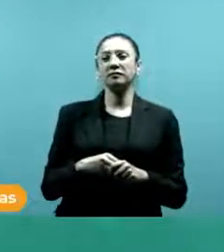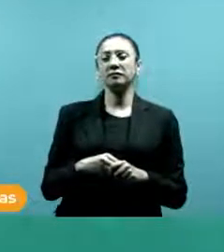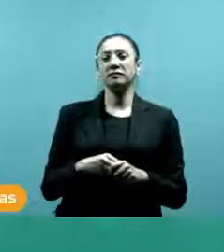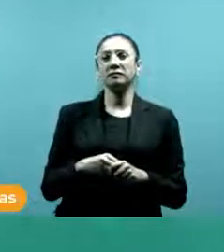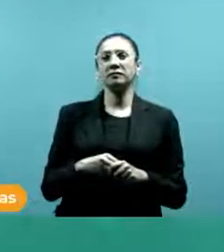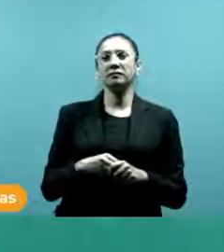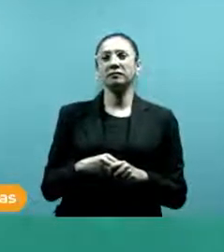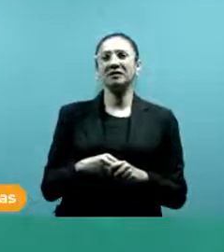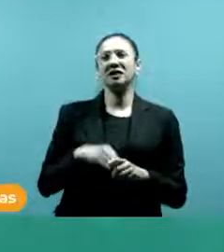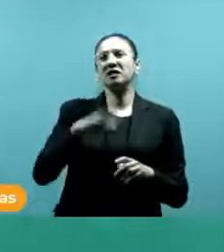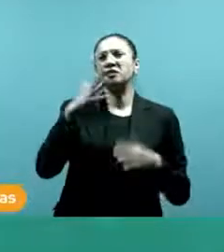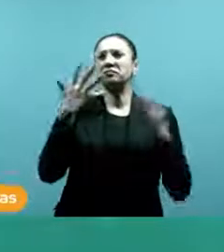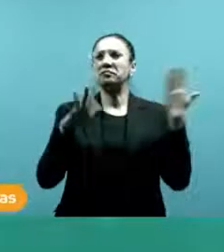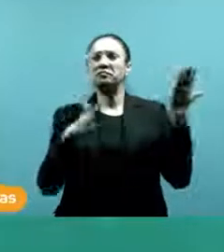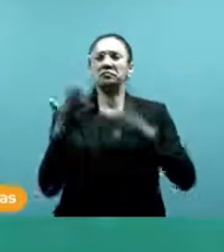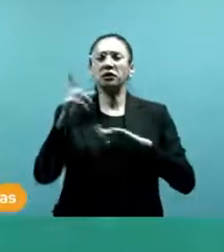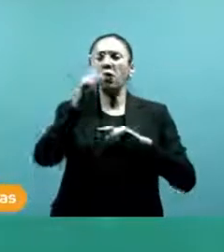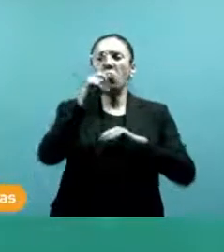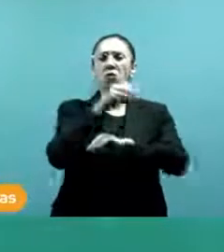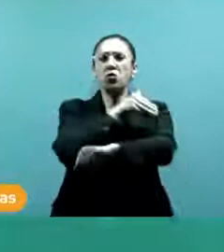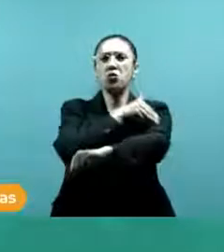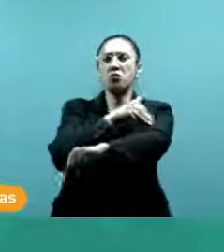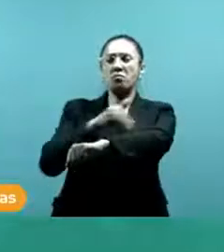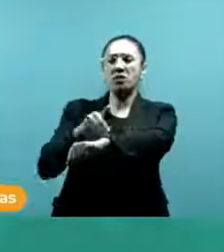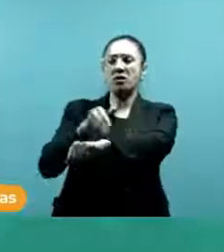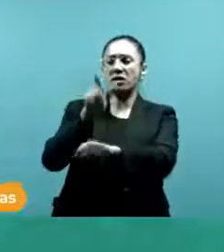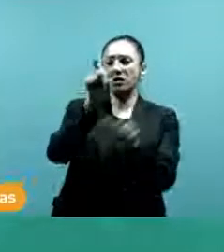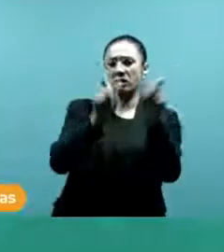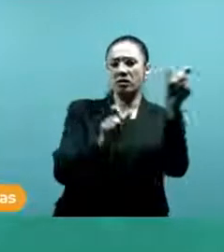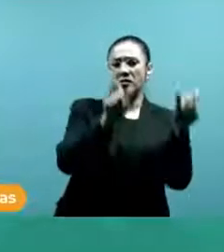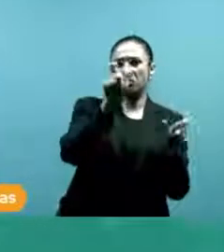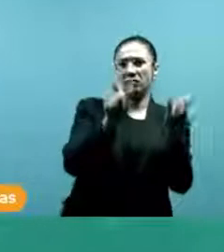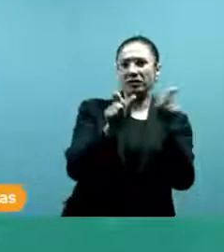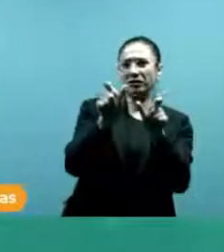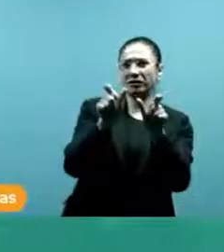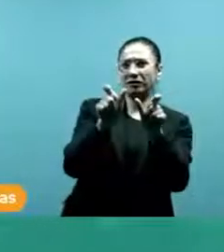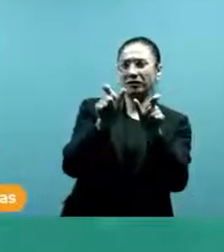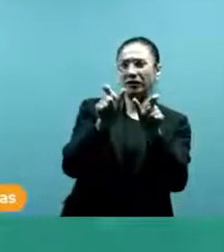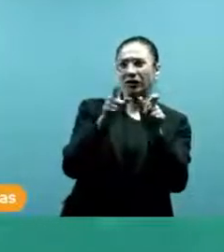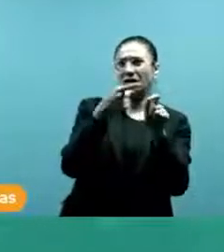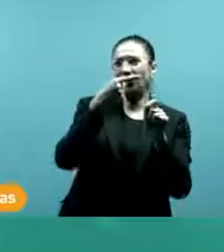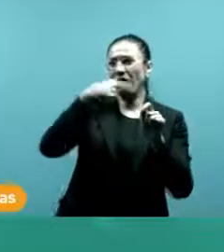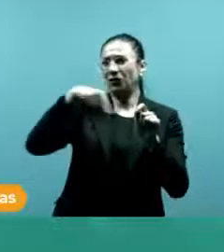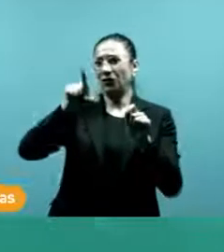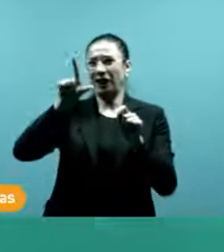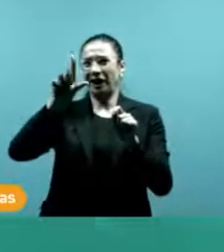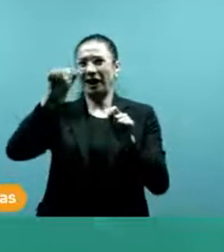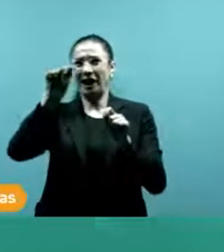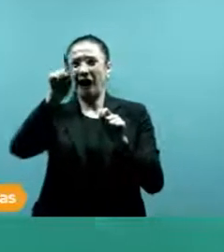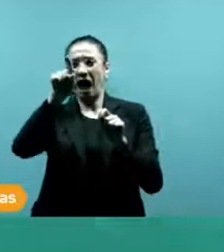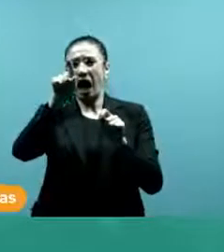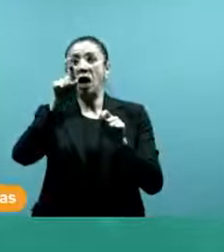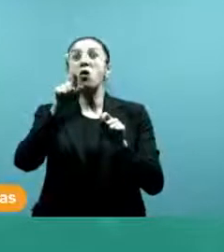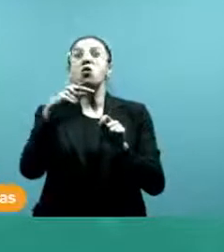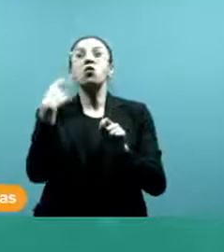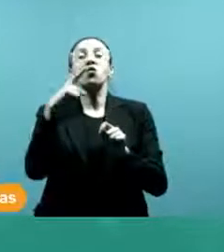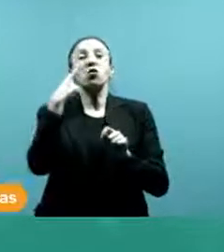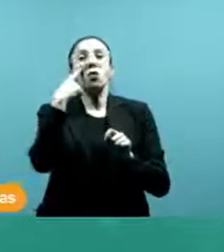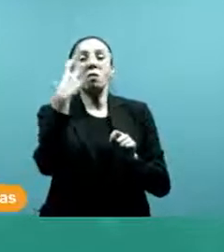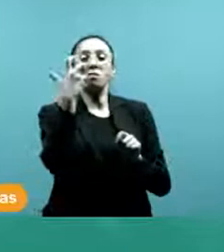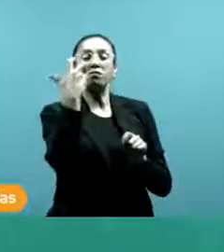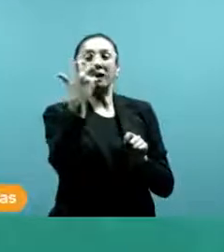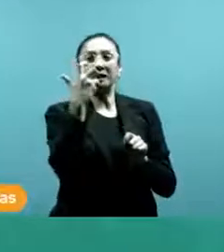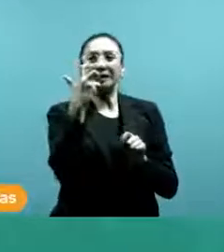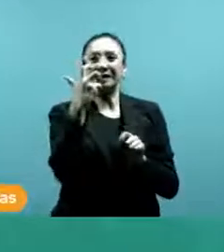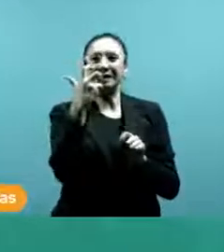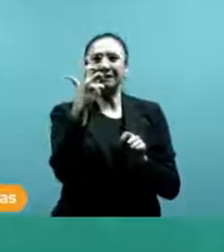de un millón de personas que pasaron por Auschwitz, some incredible stories. Vamos a encontrar algunas historias increíbles. This person here in